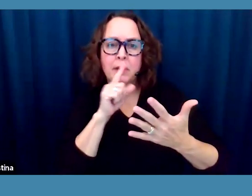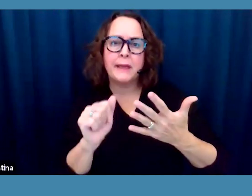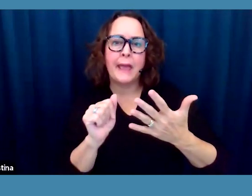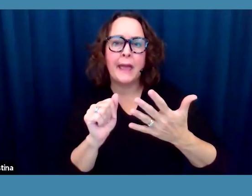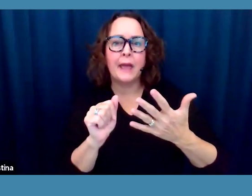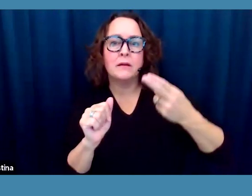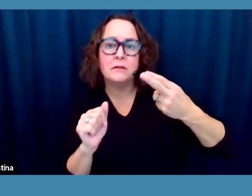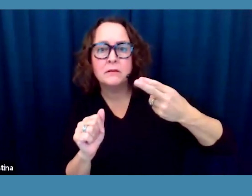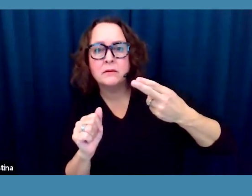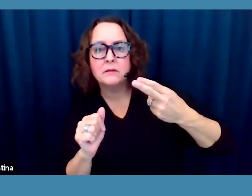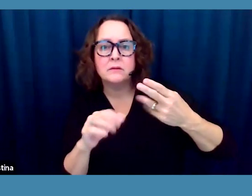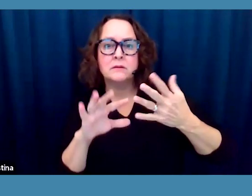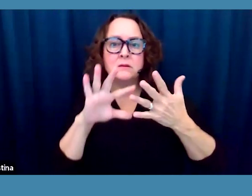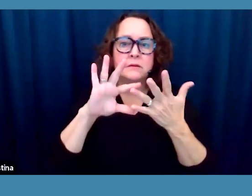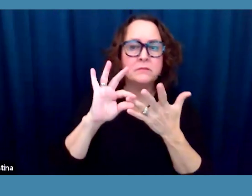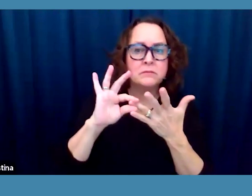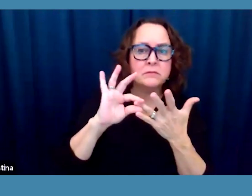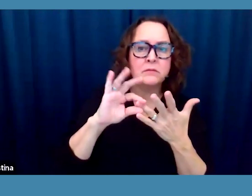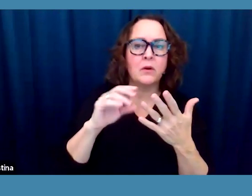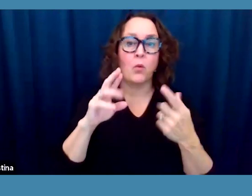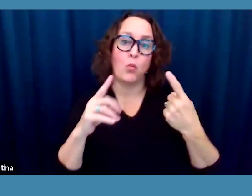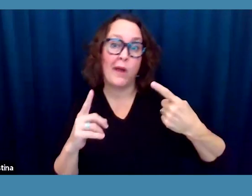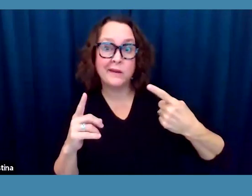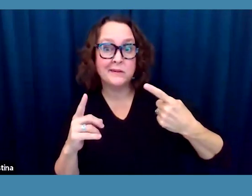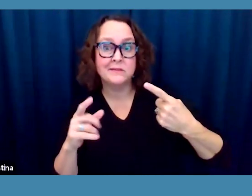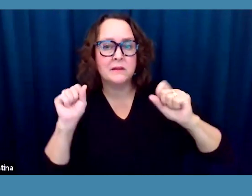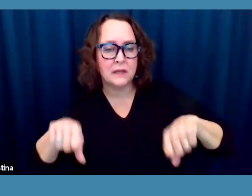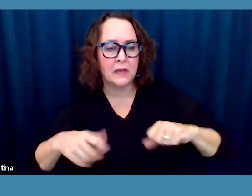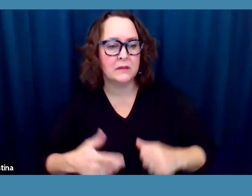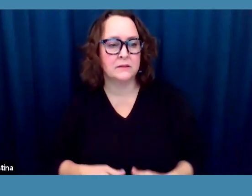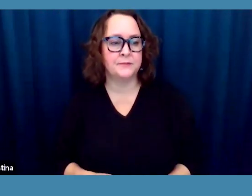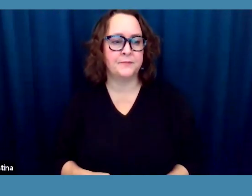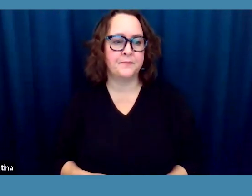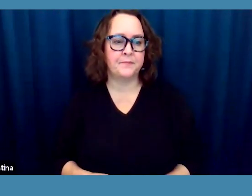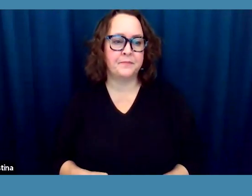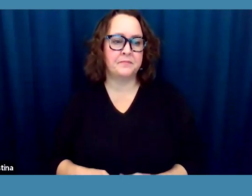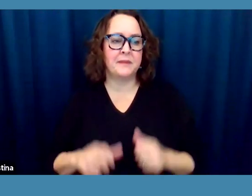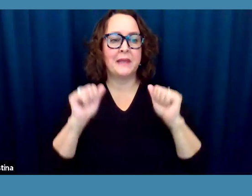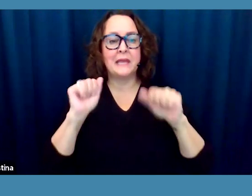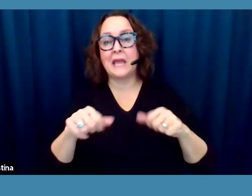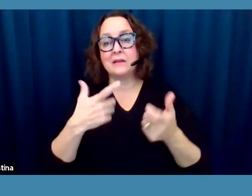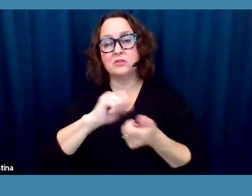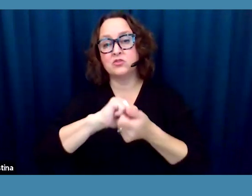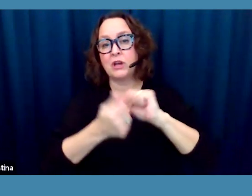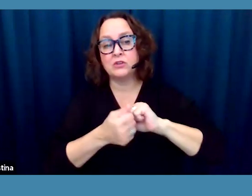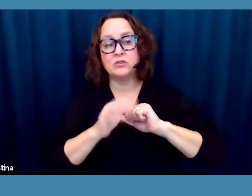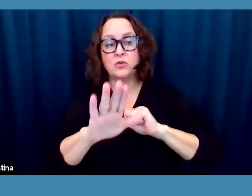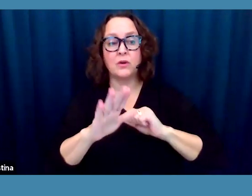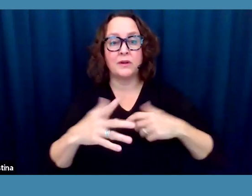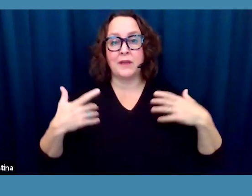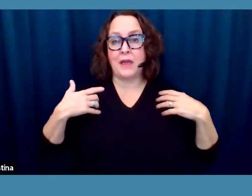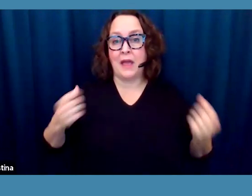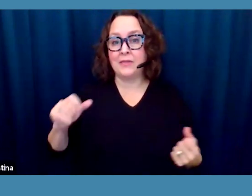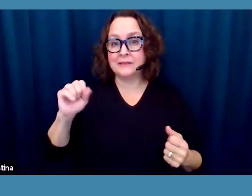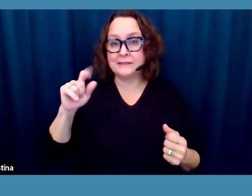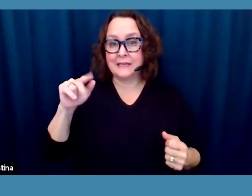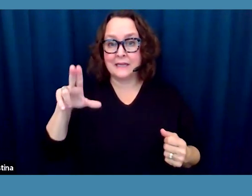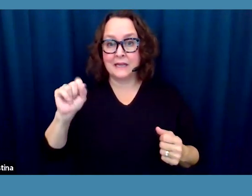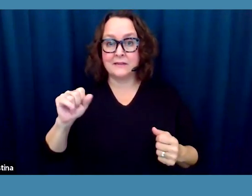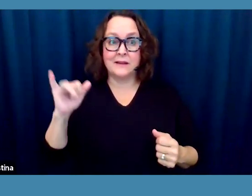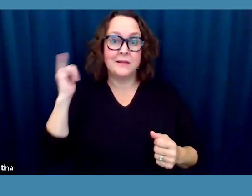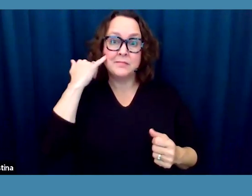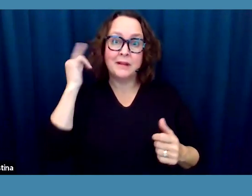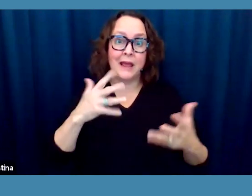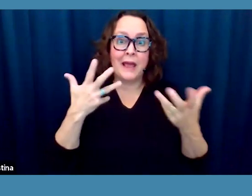combination or just one of the following. So it could be a change in your health status after an accident